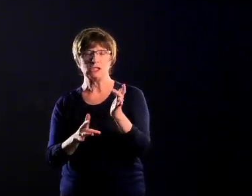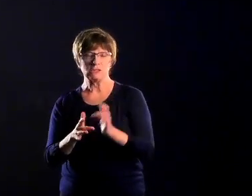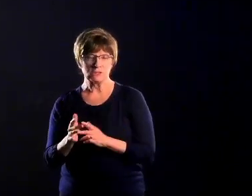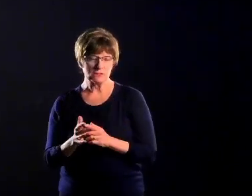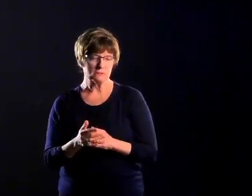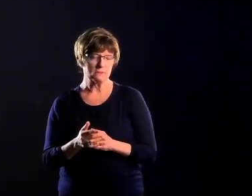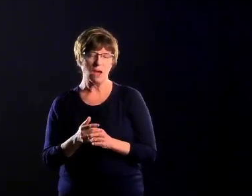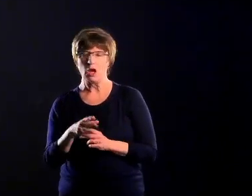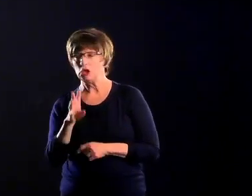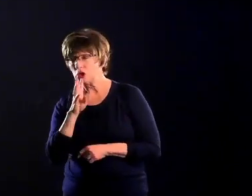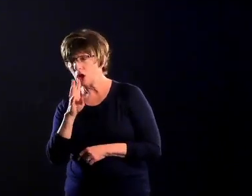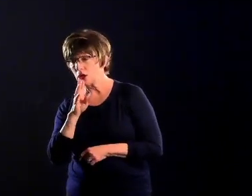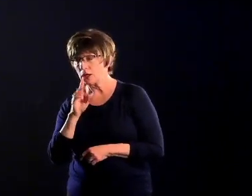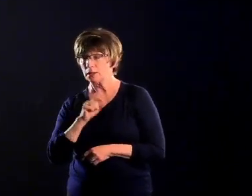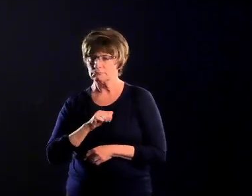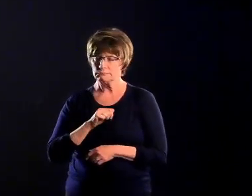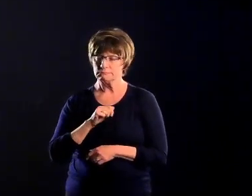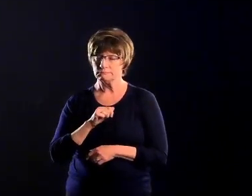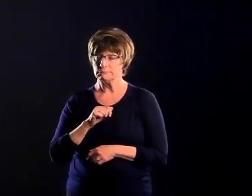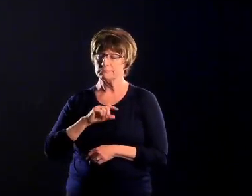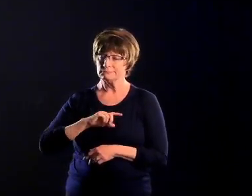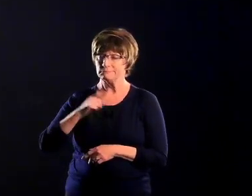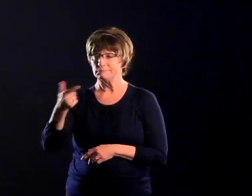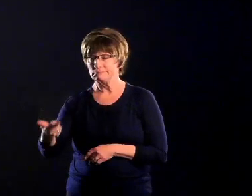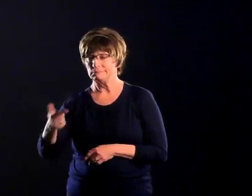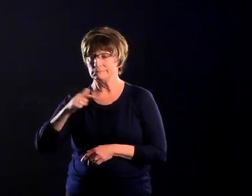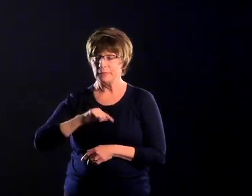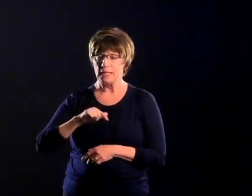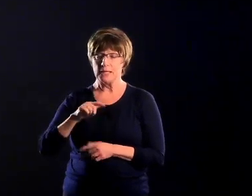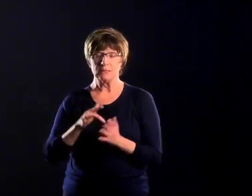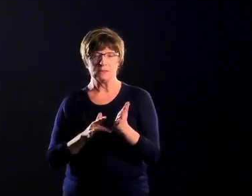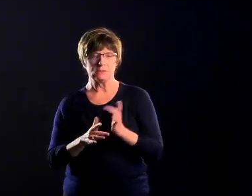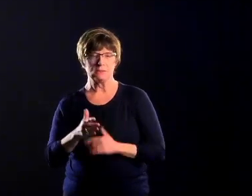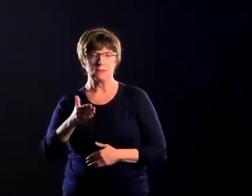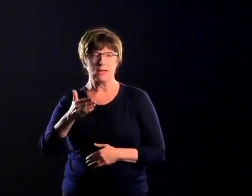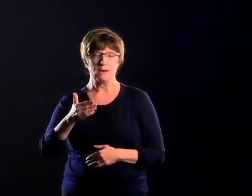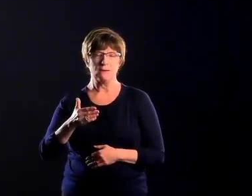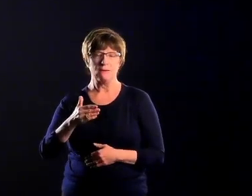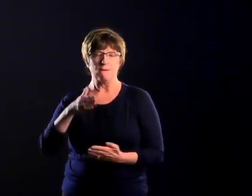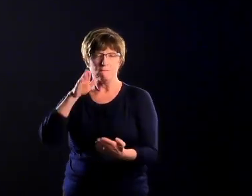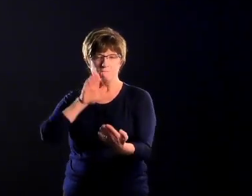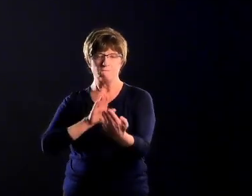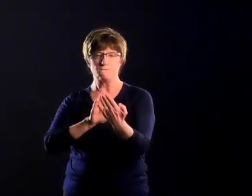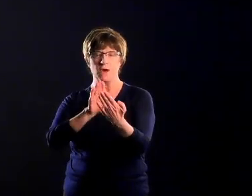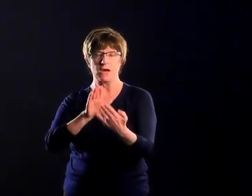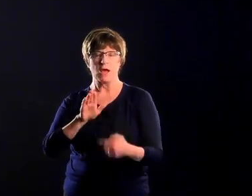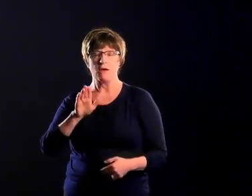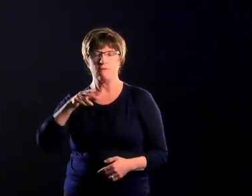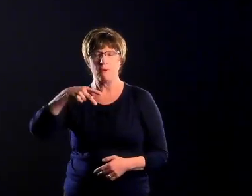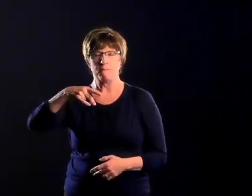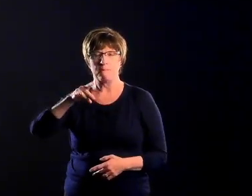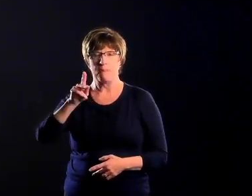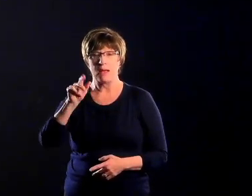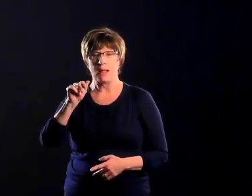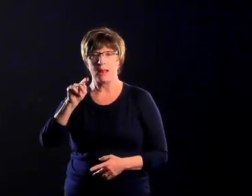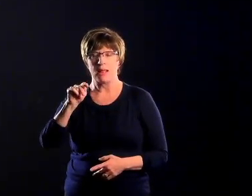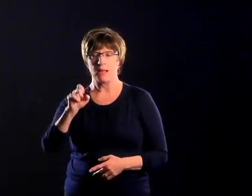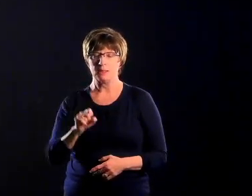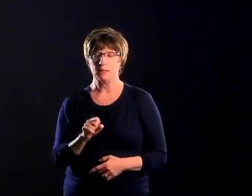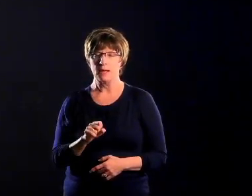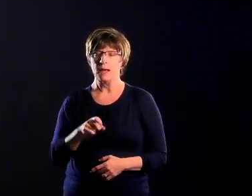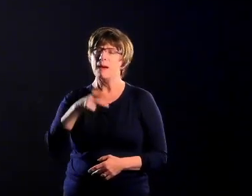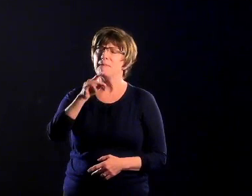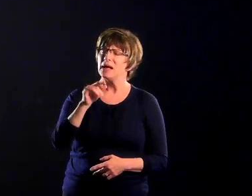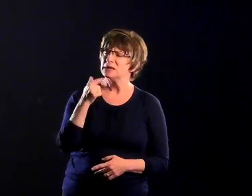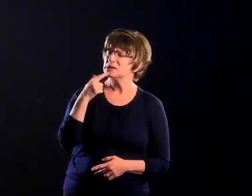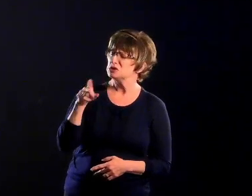back and forth, and Jesus is literally in front of Pilate, Pilate is questioning him. And so Pilate